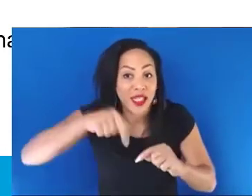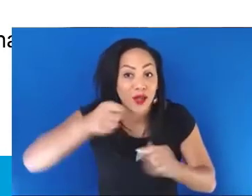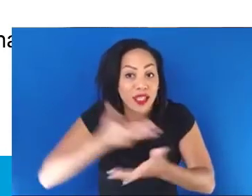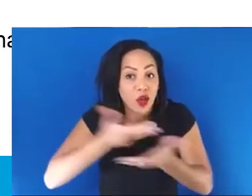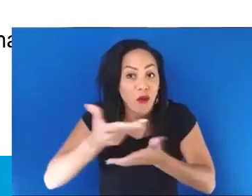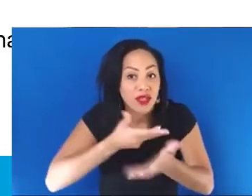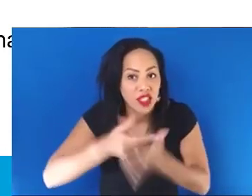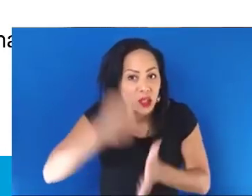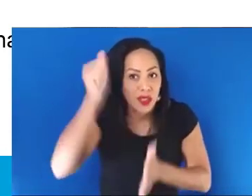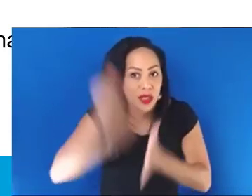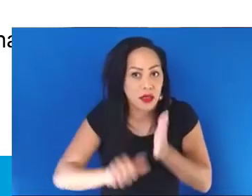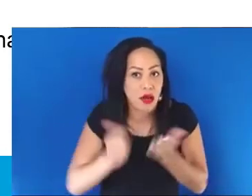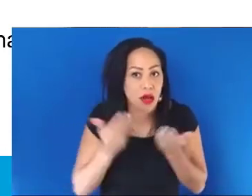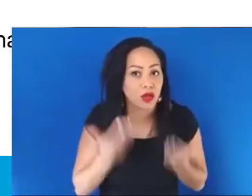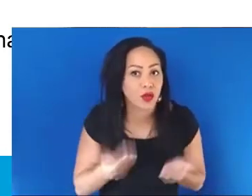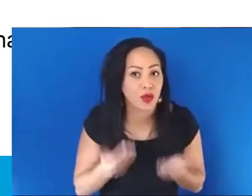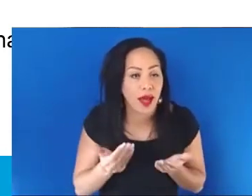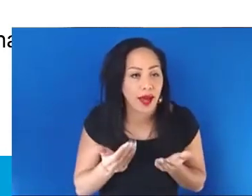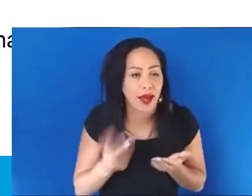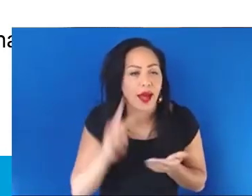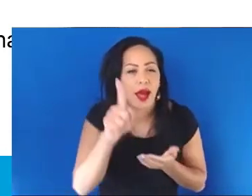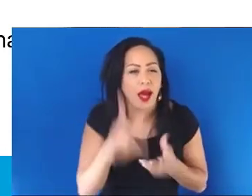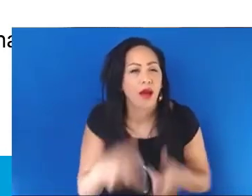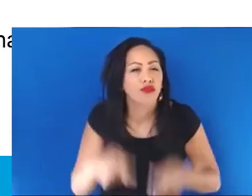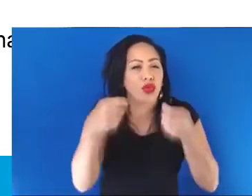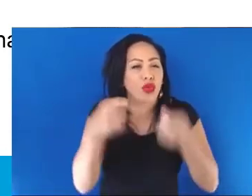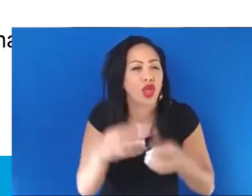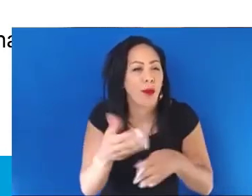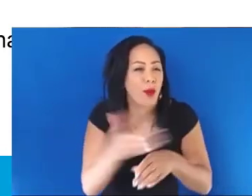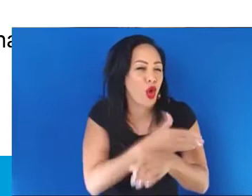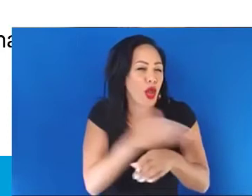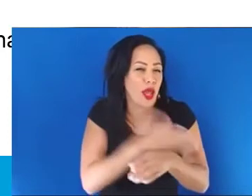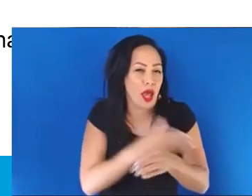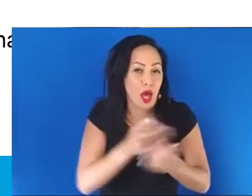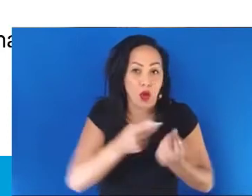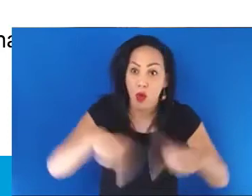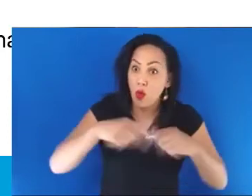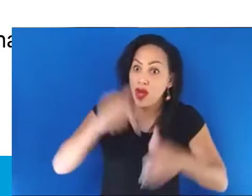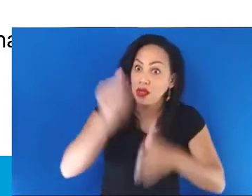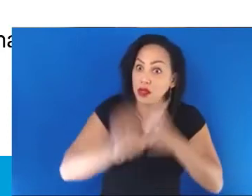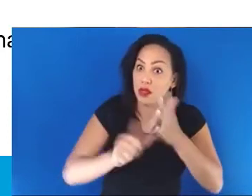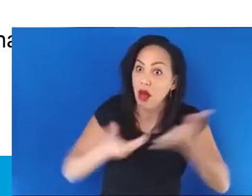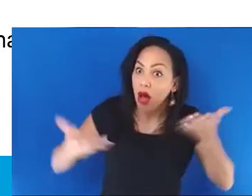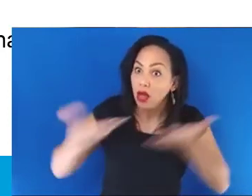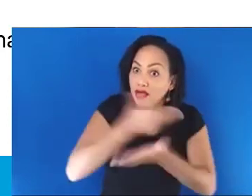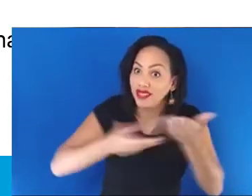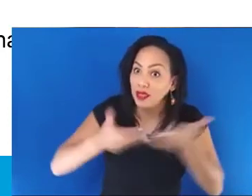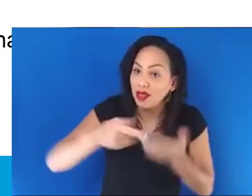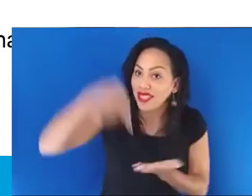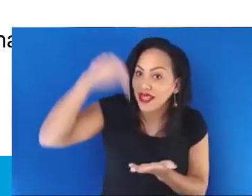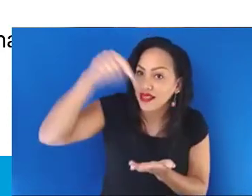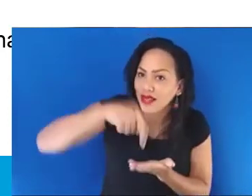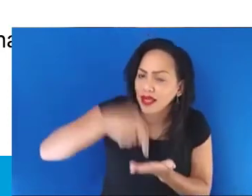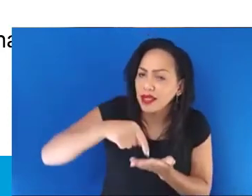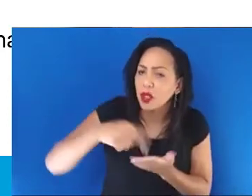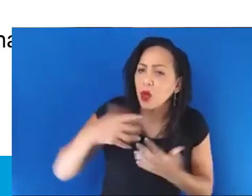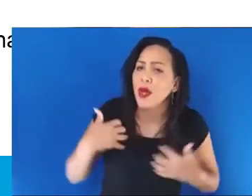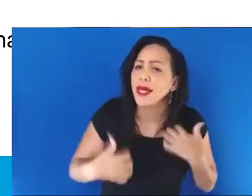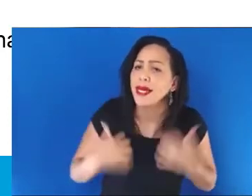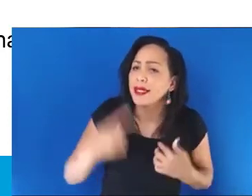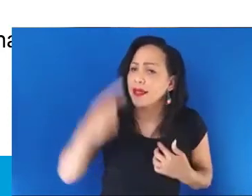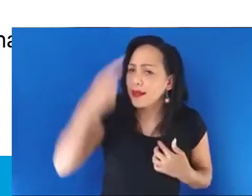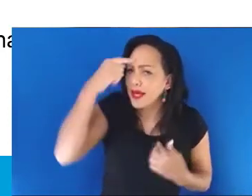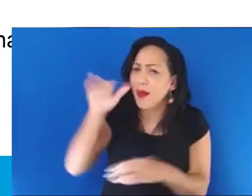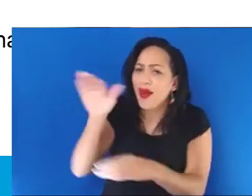mentioned earlier, you know, when we have this conversation, we're really keen to explore the external storytelling,